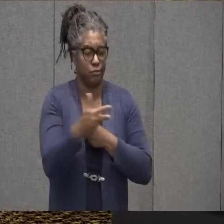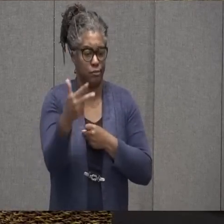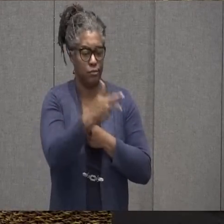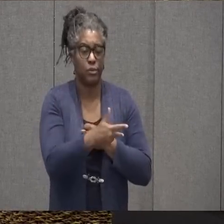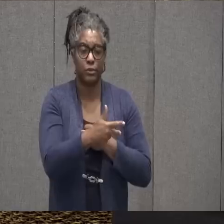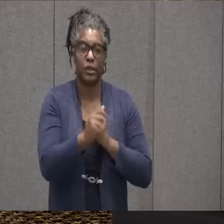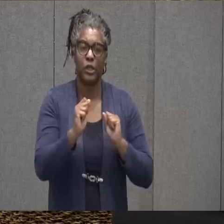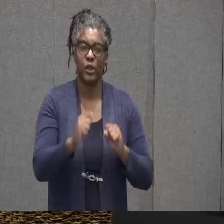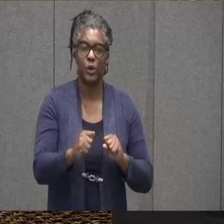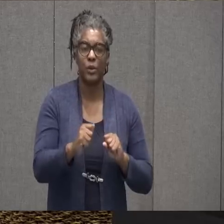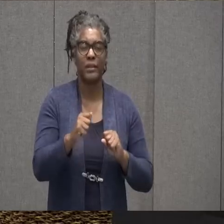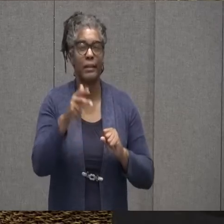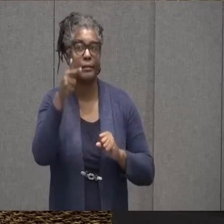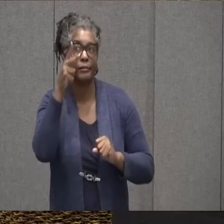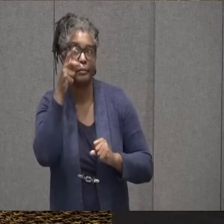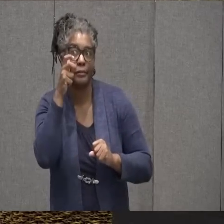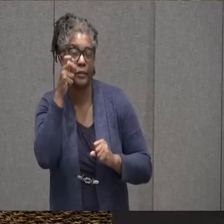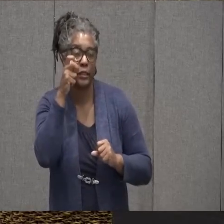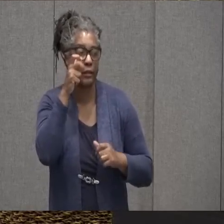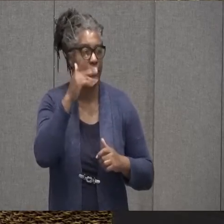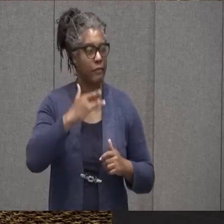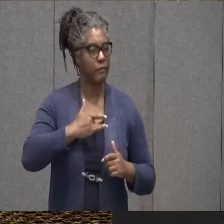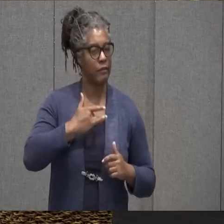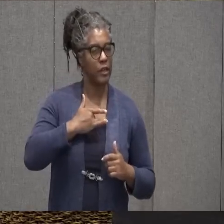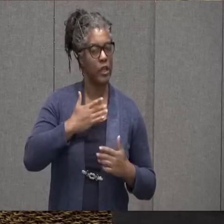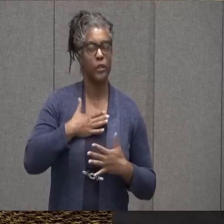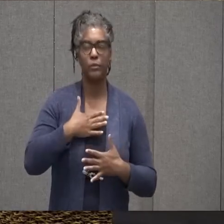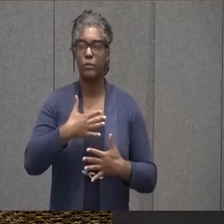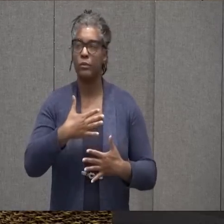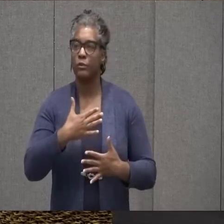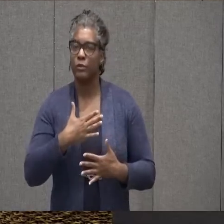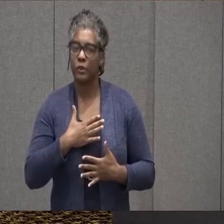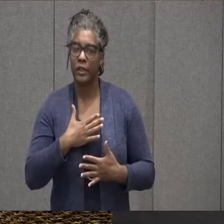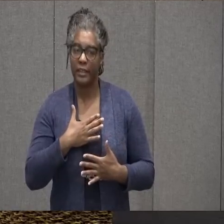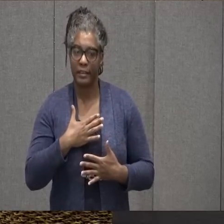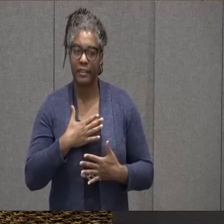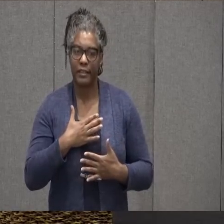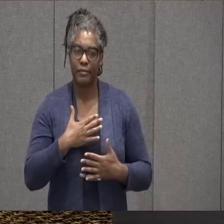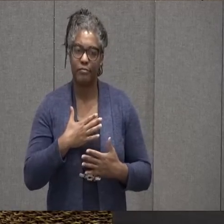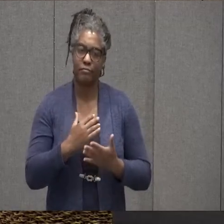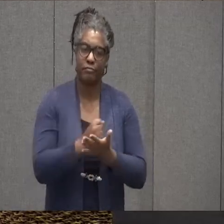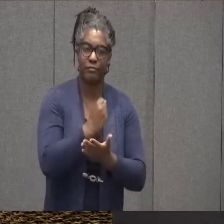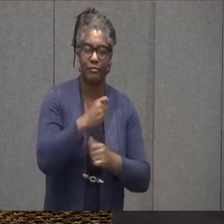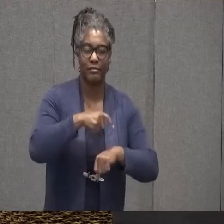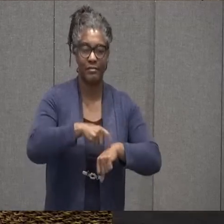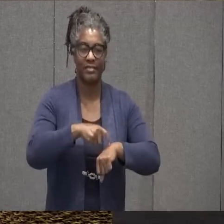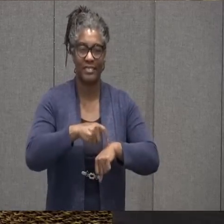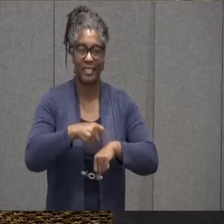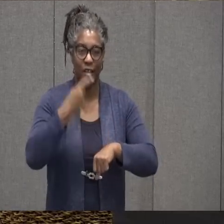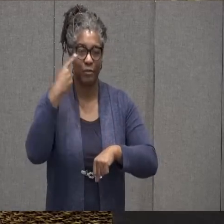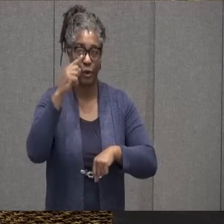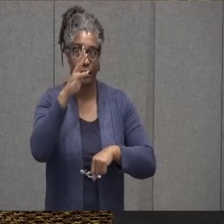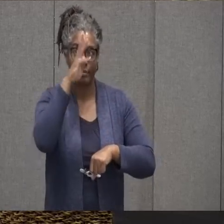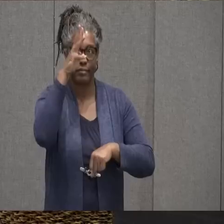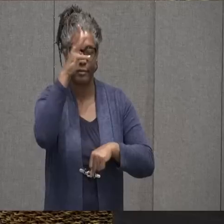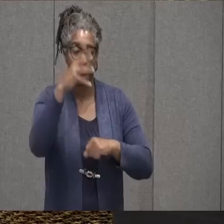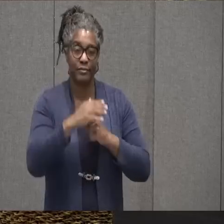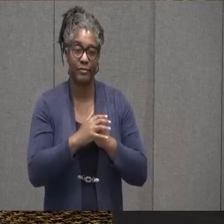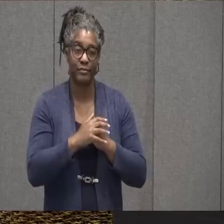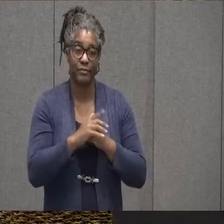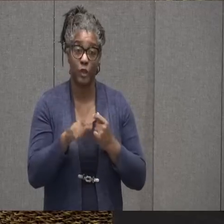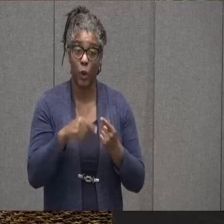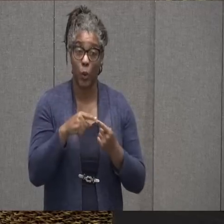time to listen like we haven't always done. So what I'd love to have you do is when you think about writing your